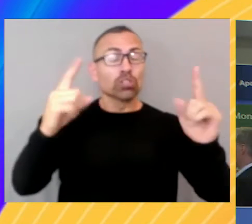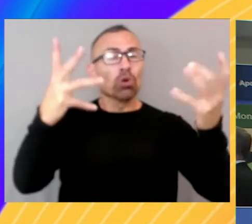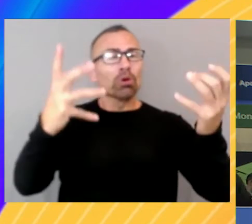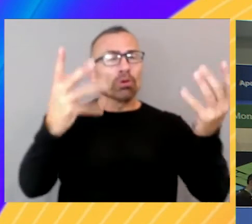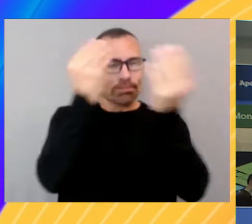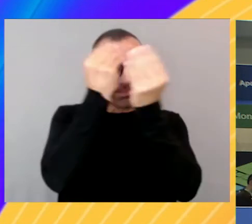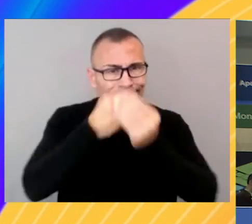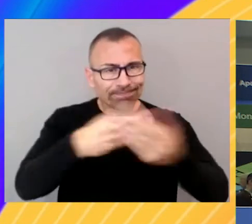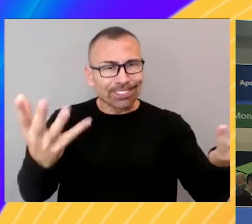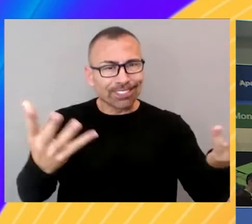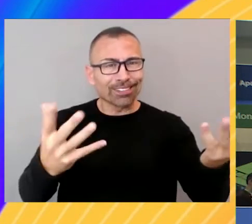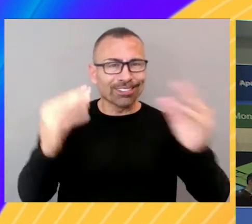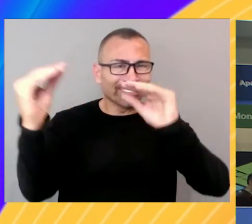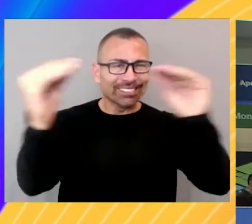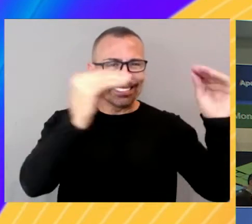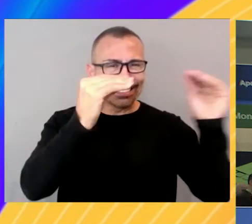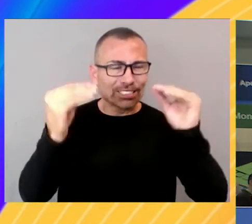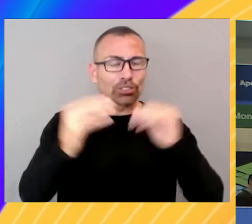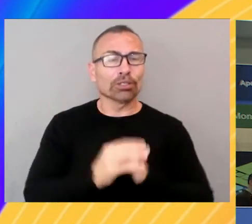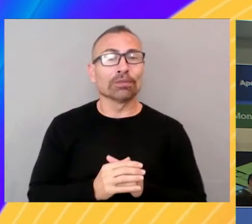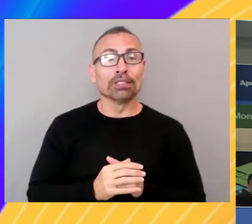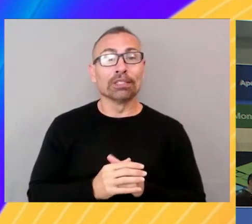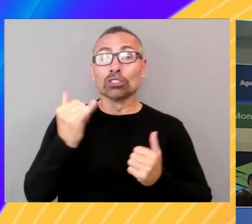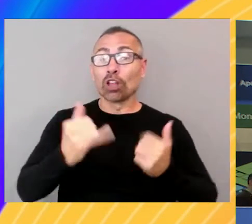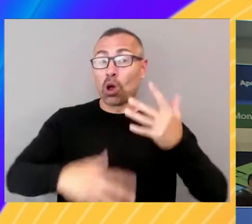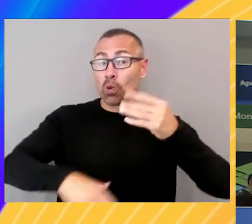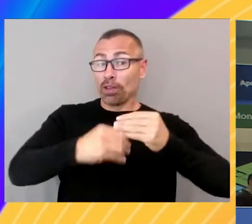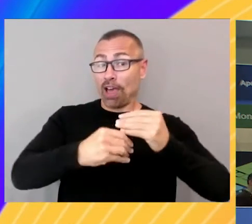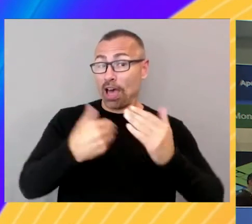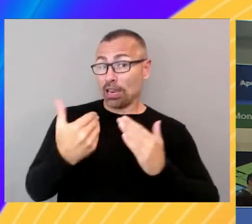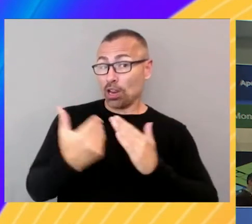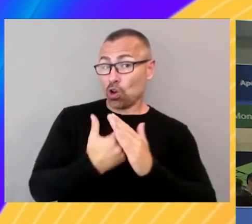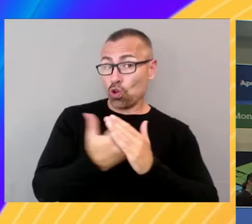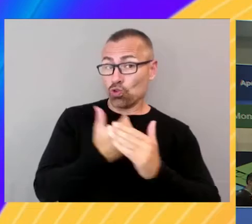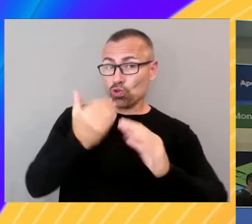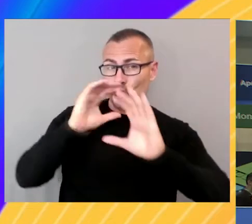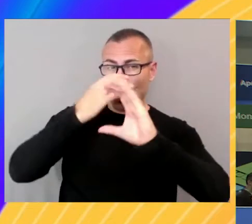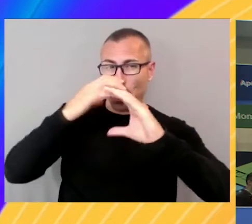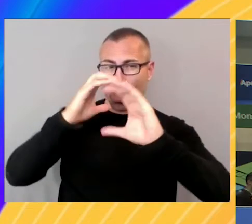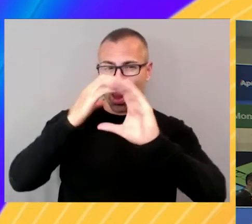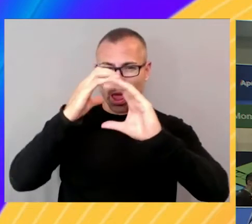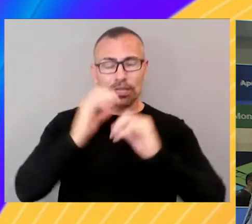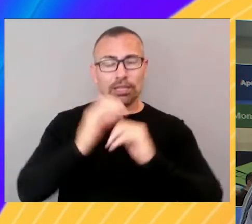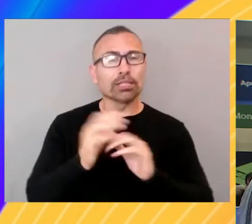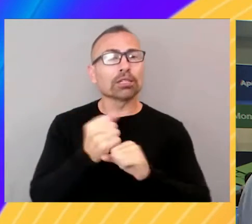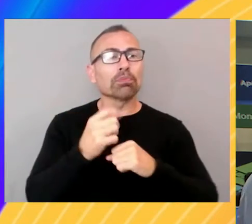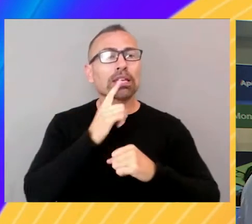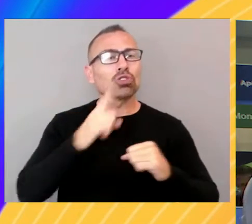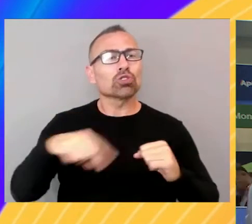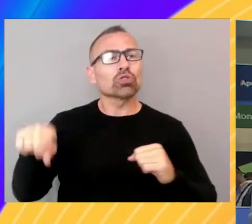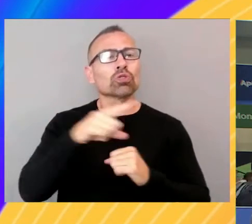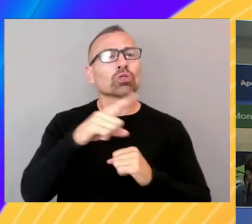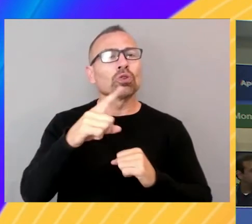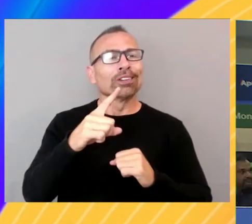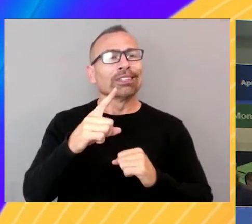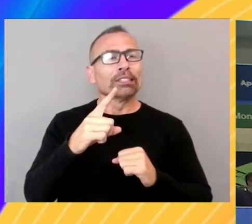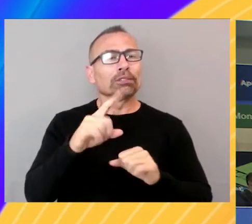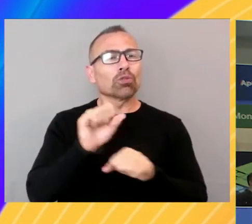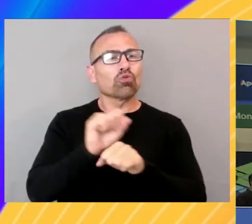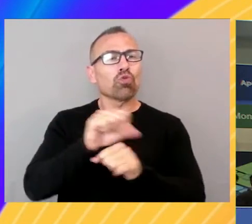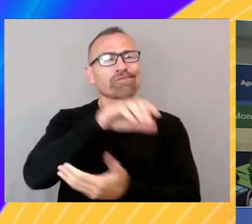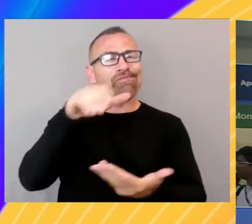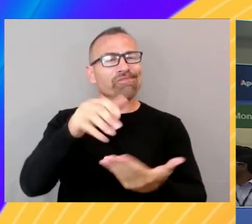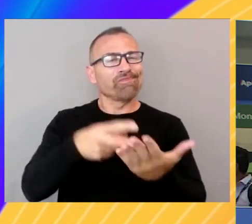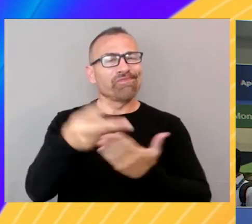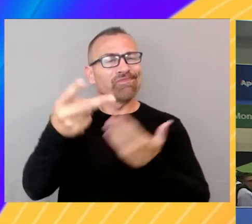on really making sure the customer, the new workload doesn't fail. Let's talk about that a little bit. Yeah, so first of all, this lens